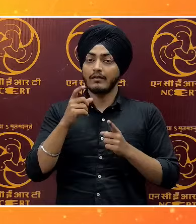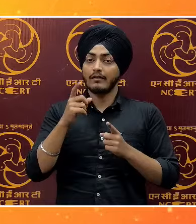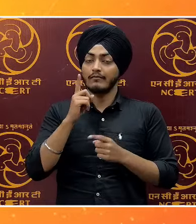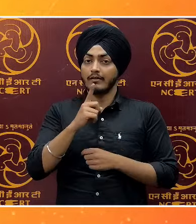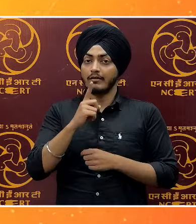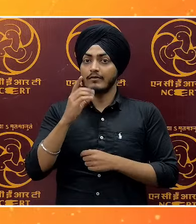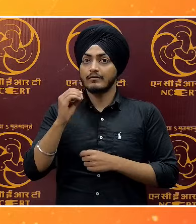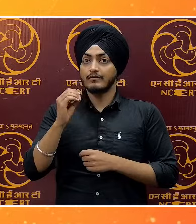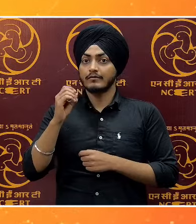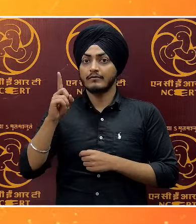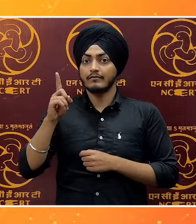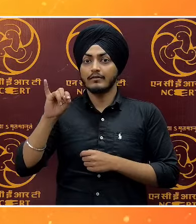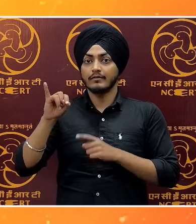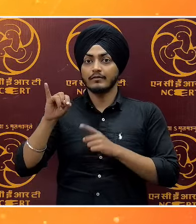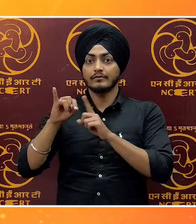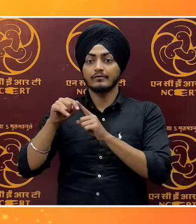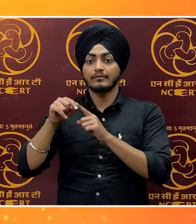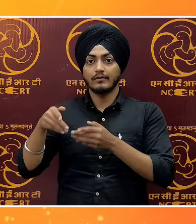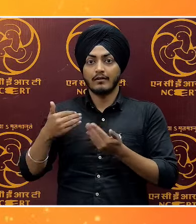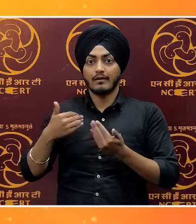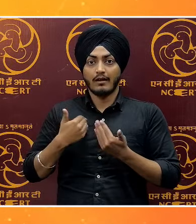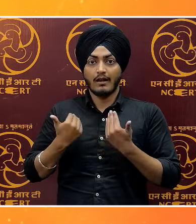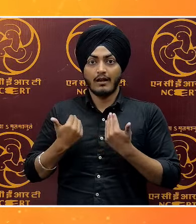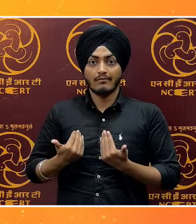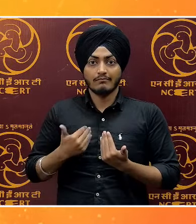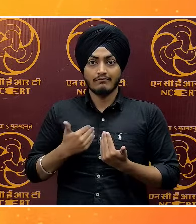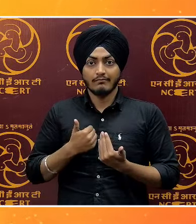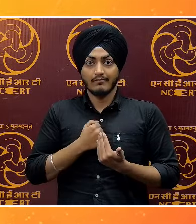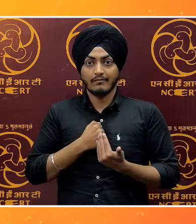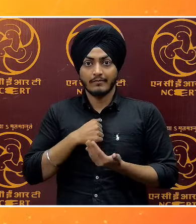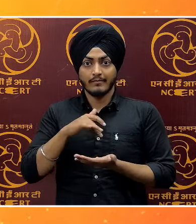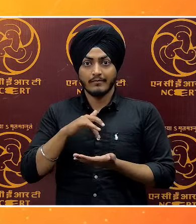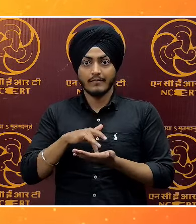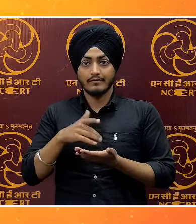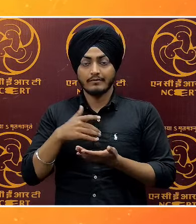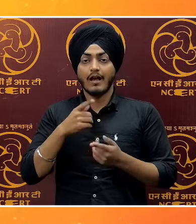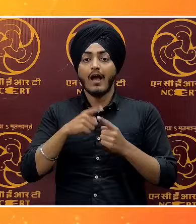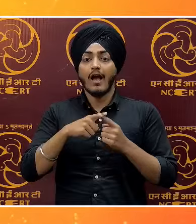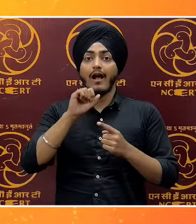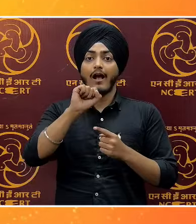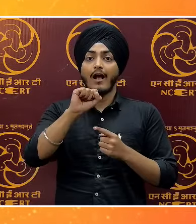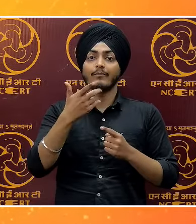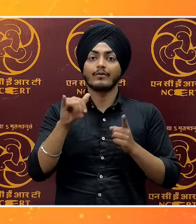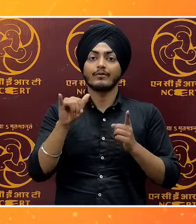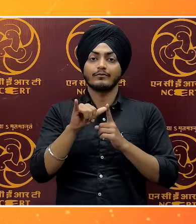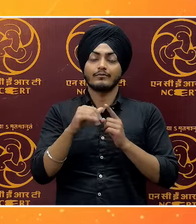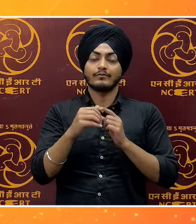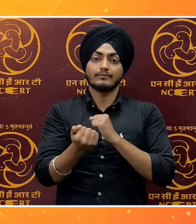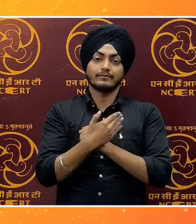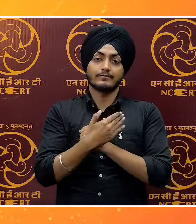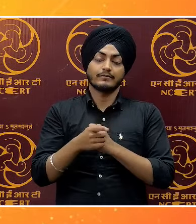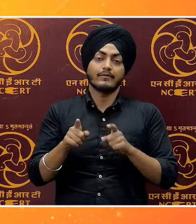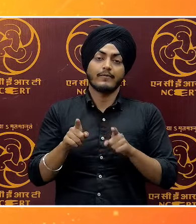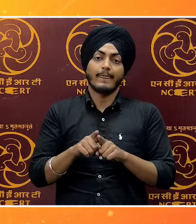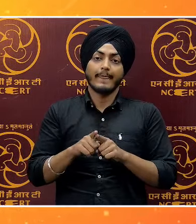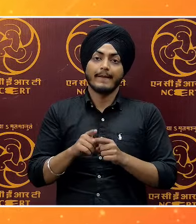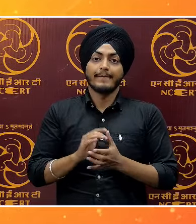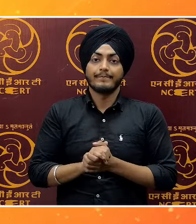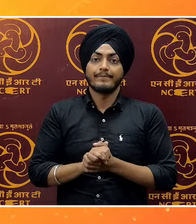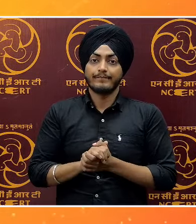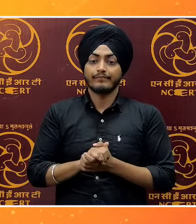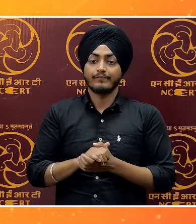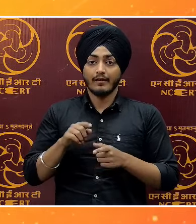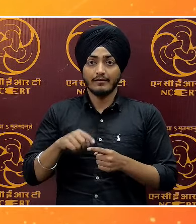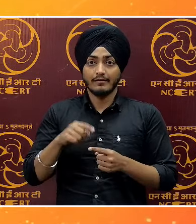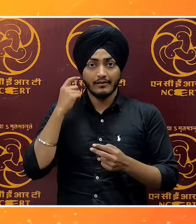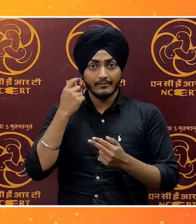110016. What's your PIN code? You can let us know in the YouTube handle. Okay. So as I said, this